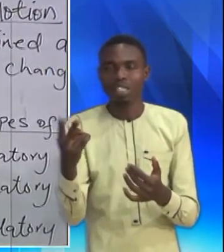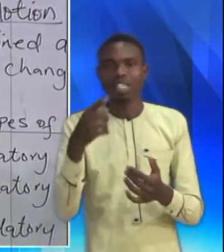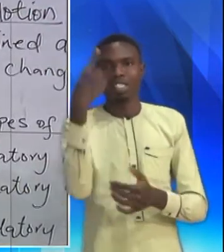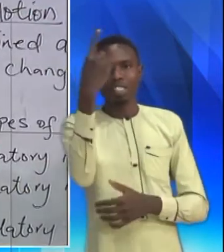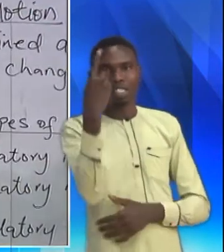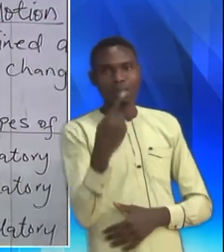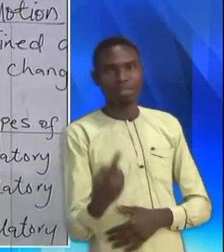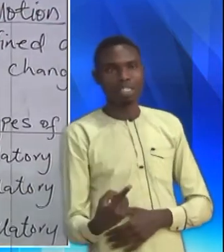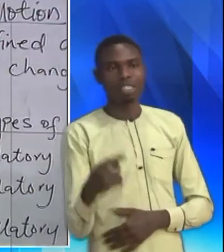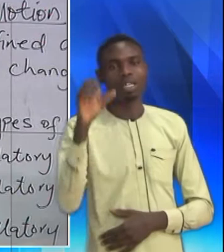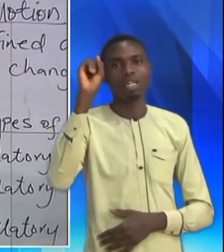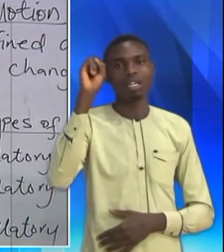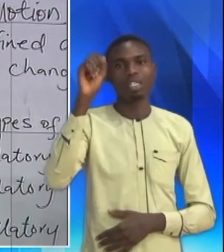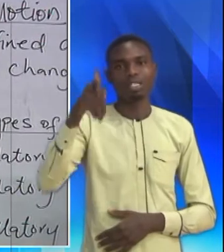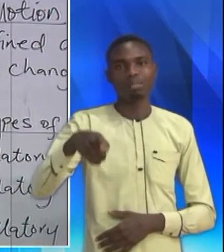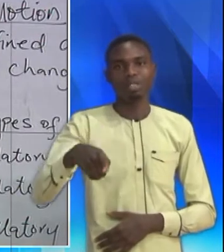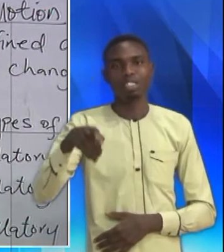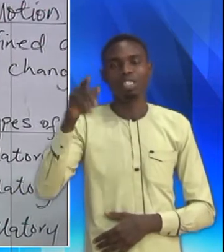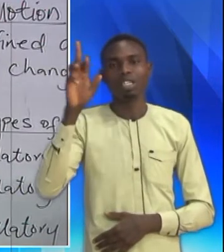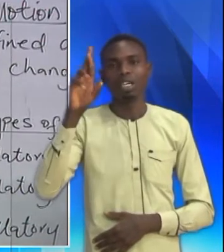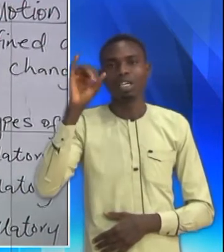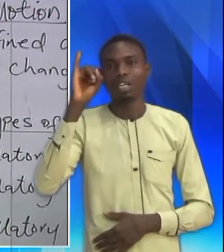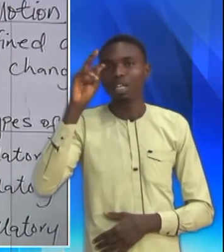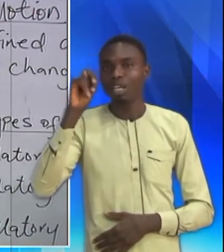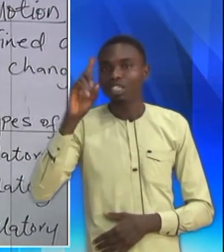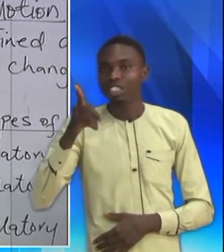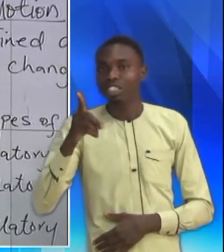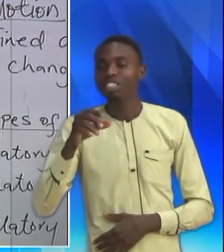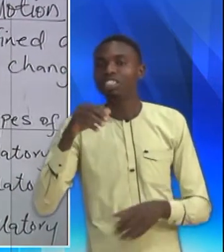also vibratory motion. Look at it.